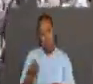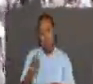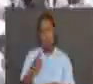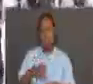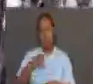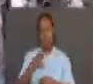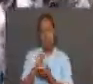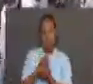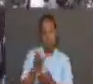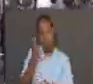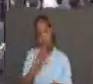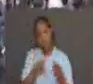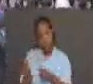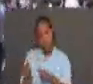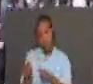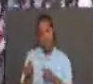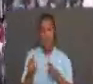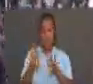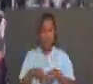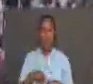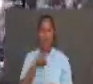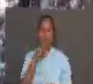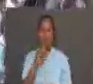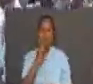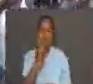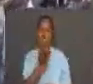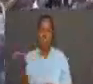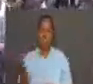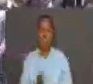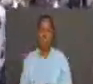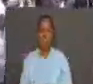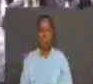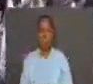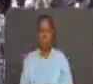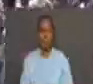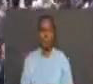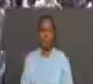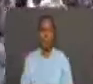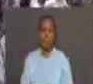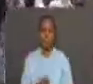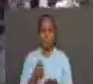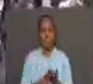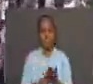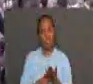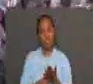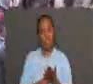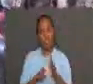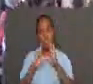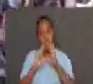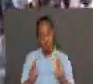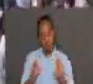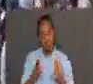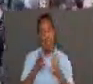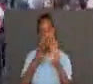or disapproval toward a cause. When a demonstration happens